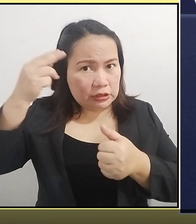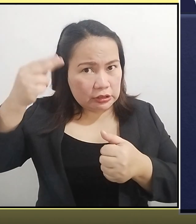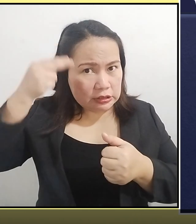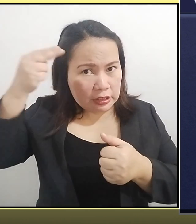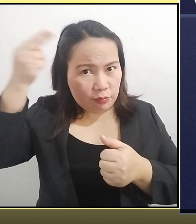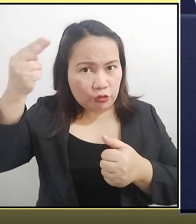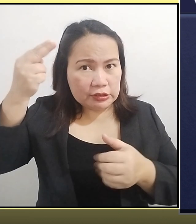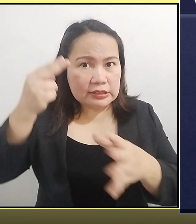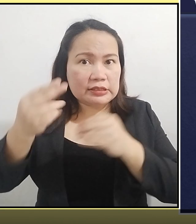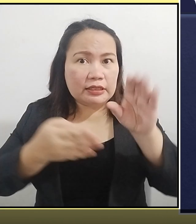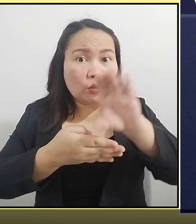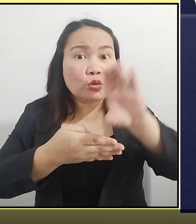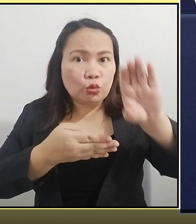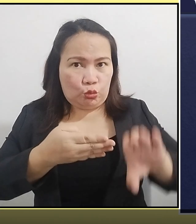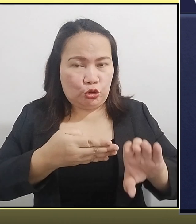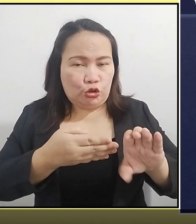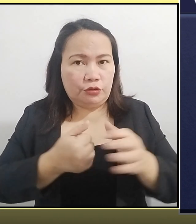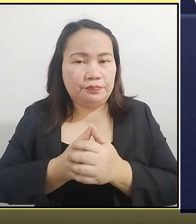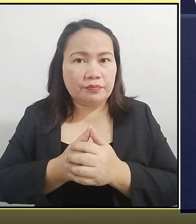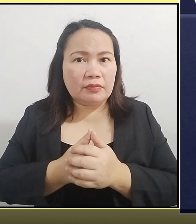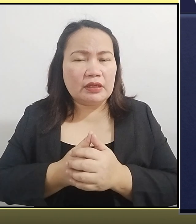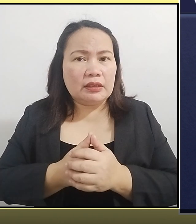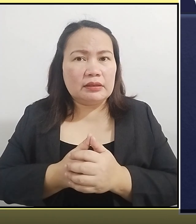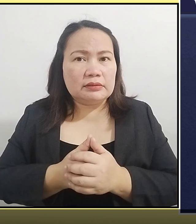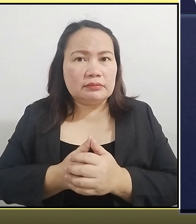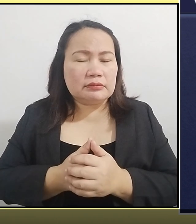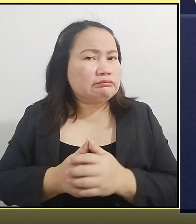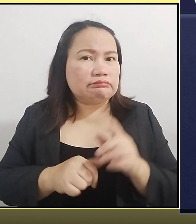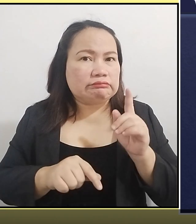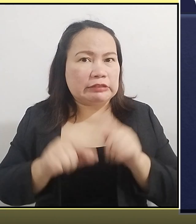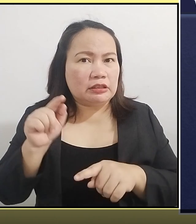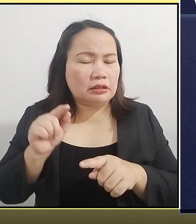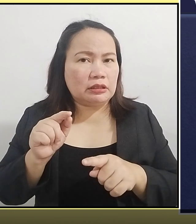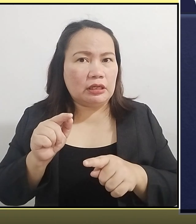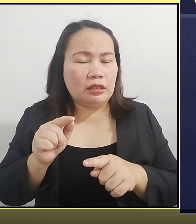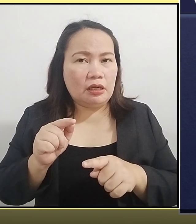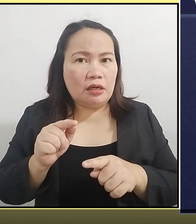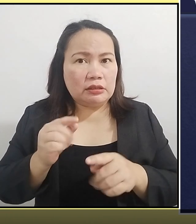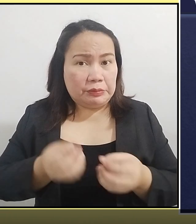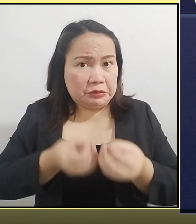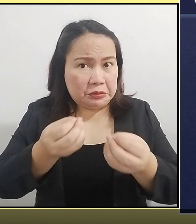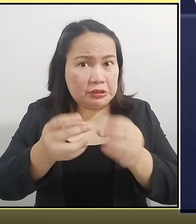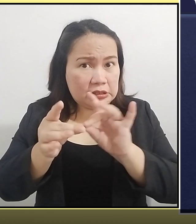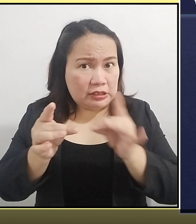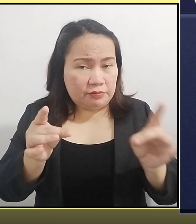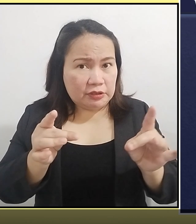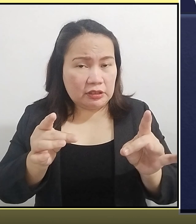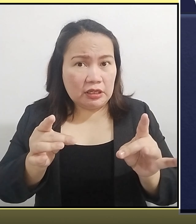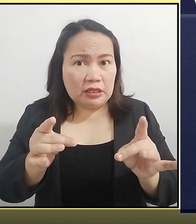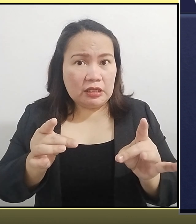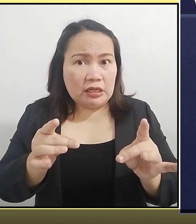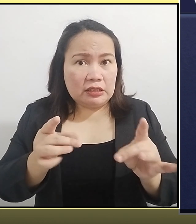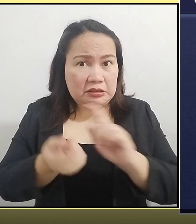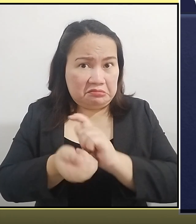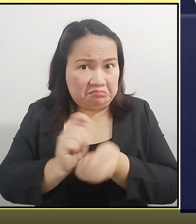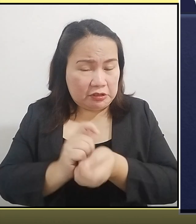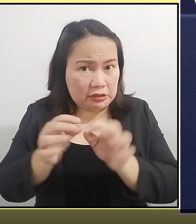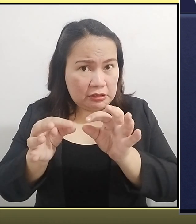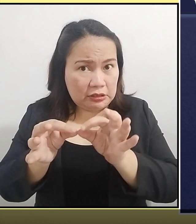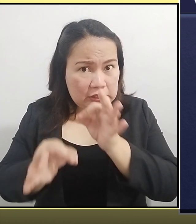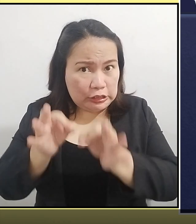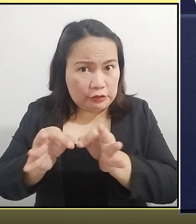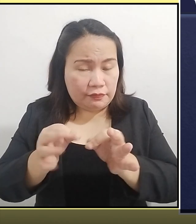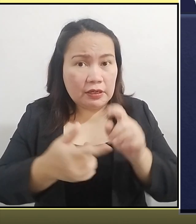the given statement. So, hindi pwedeng binigyan ka ng statement, gagawin mo siyang if-then form